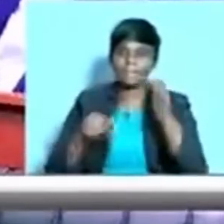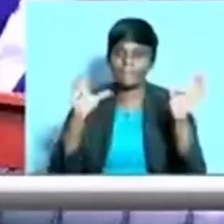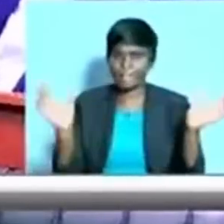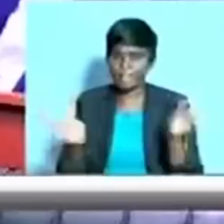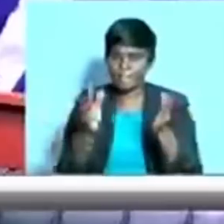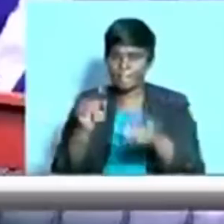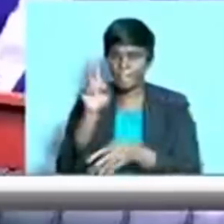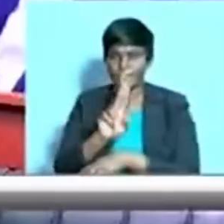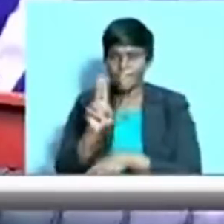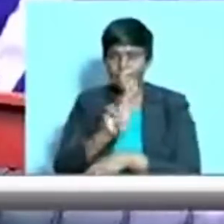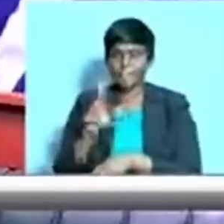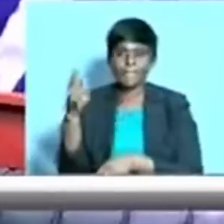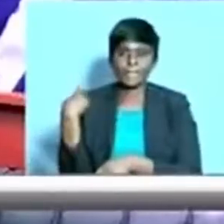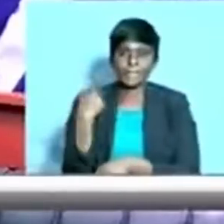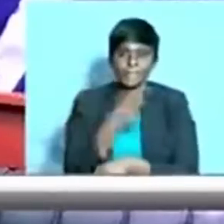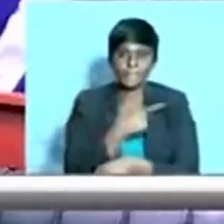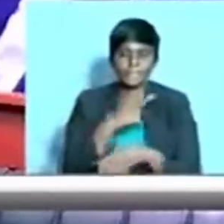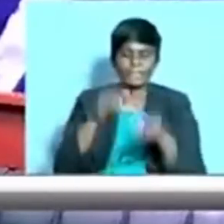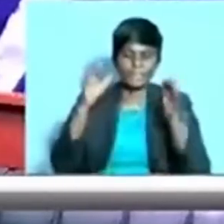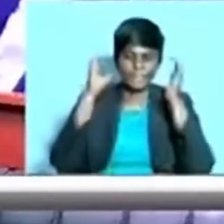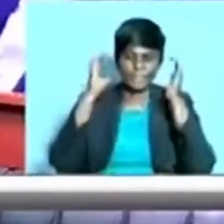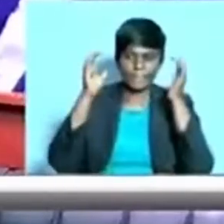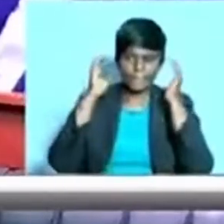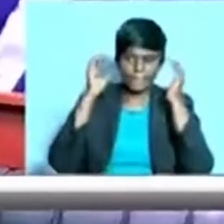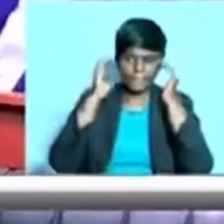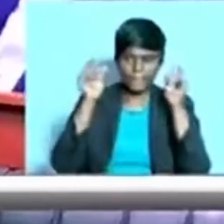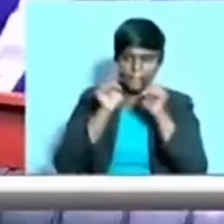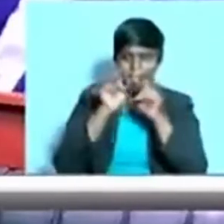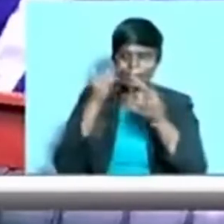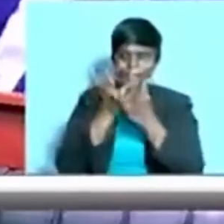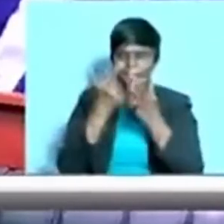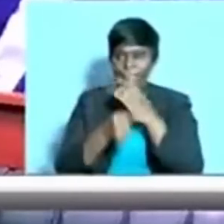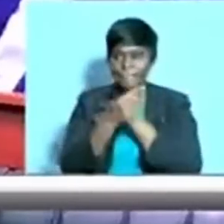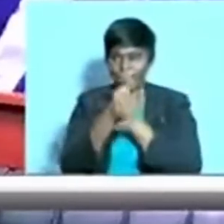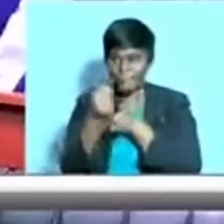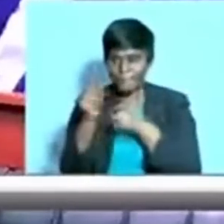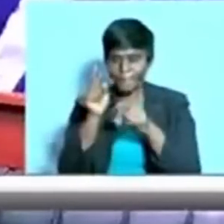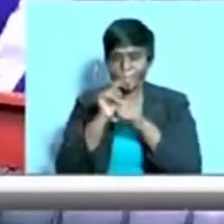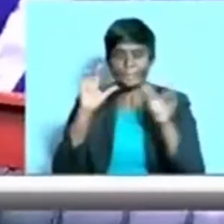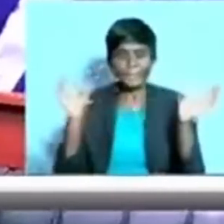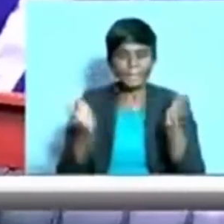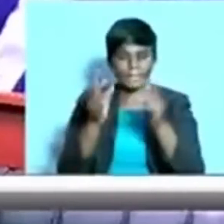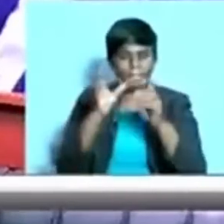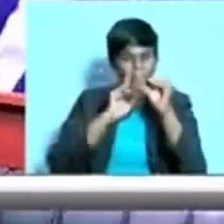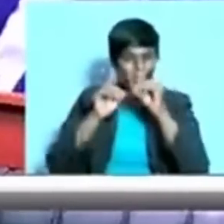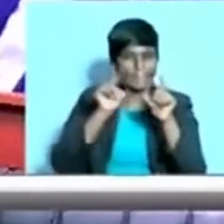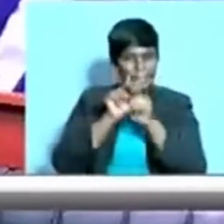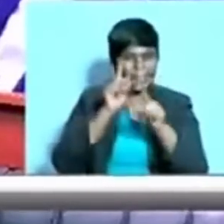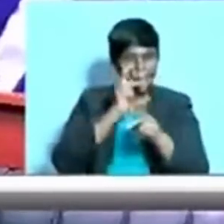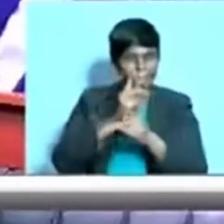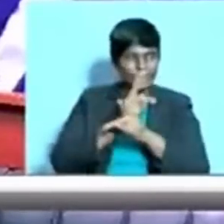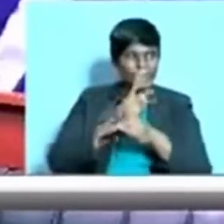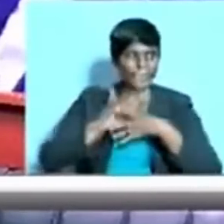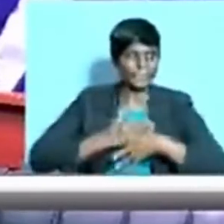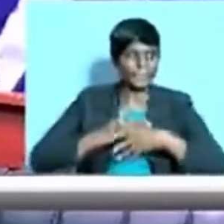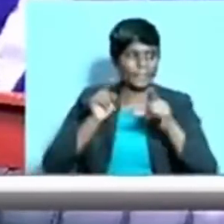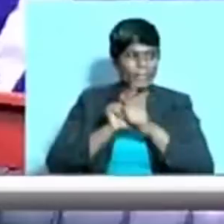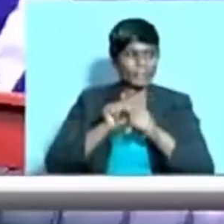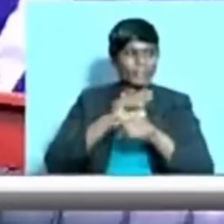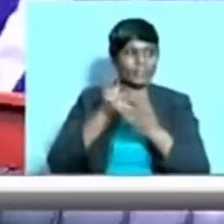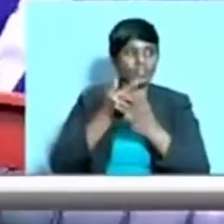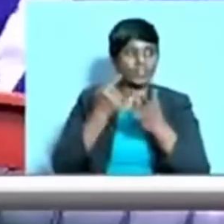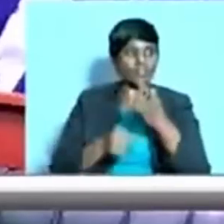utilize parliamentary diplomacy as a tool to promote dialogue, maintain peace, as